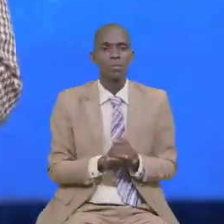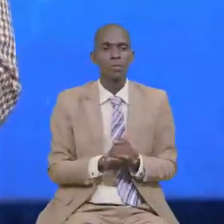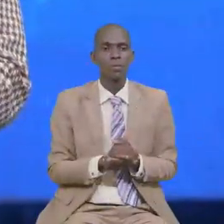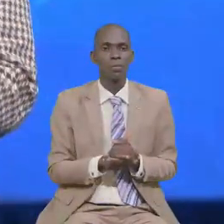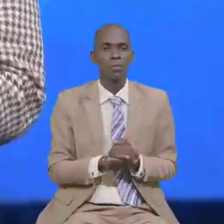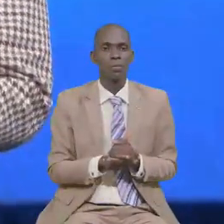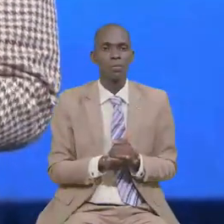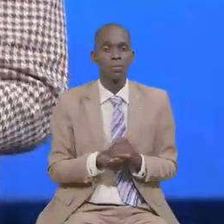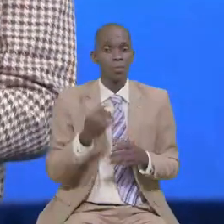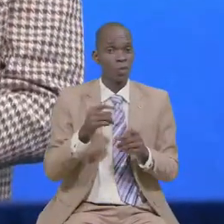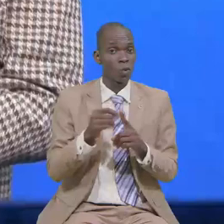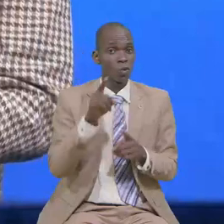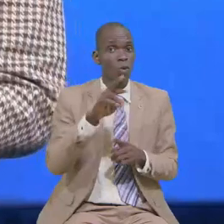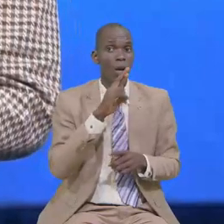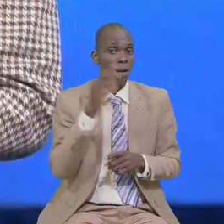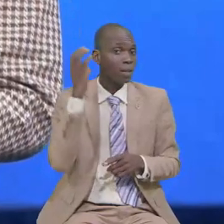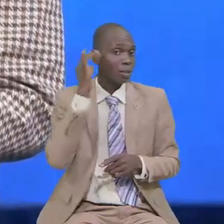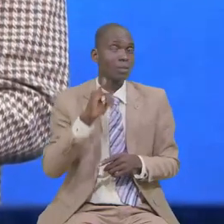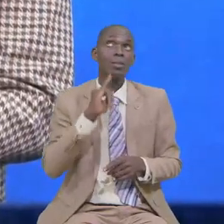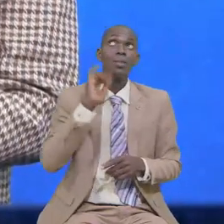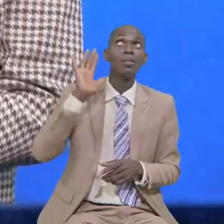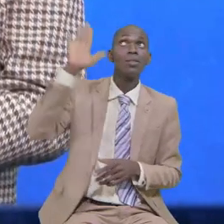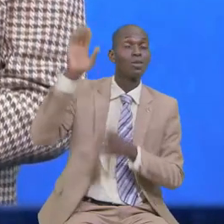The word you are hearing is this word.